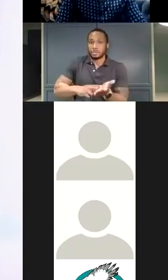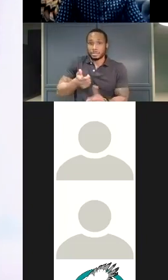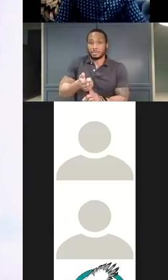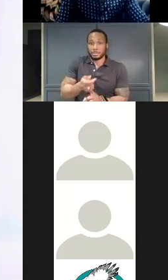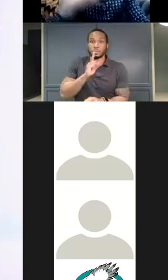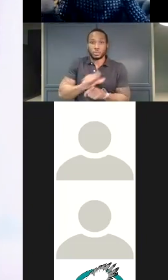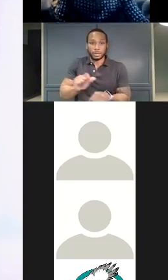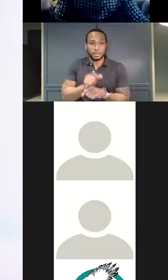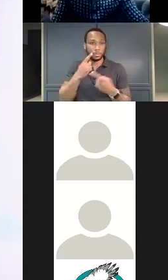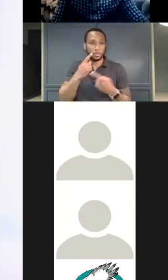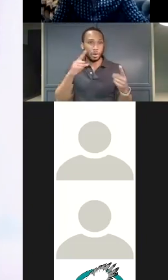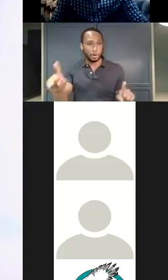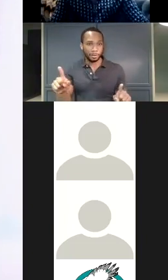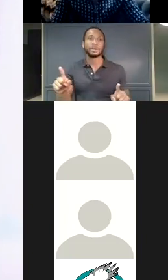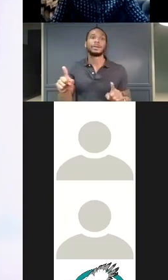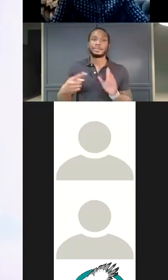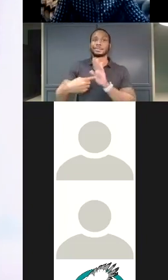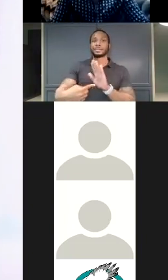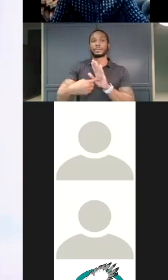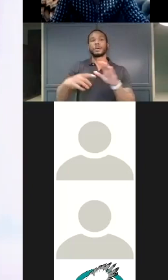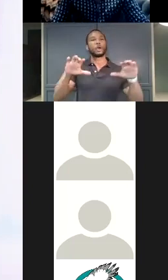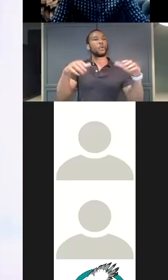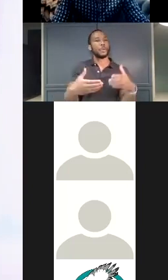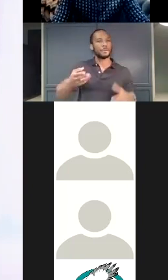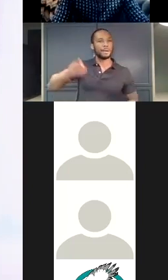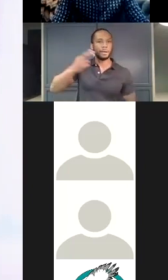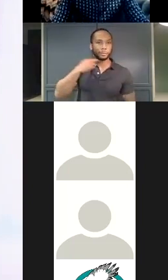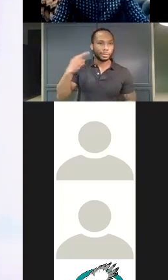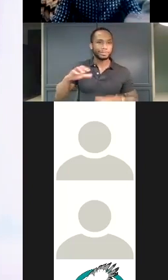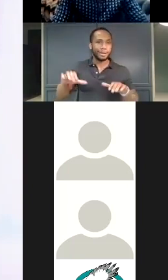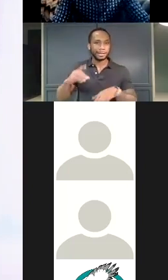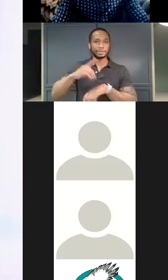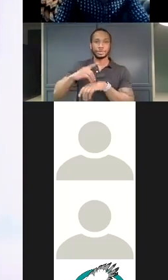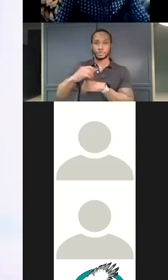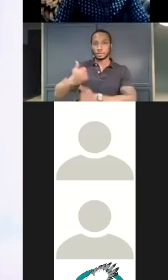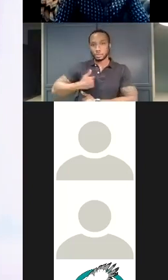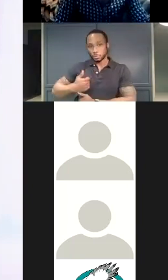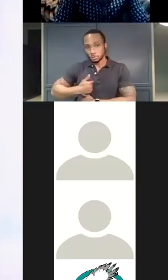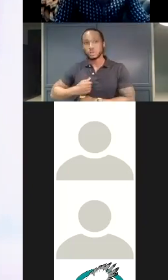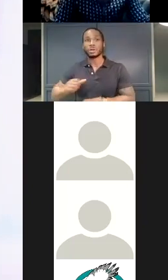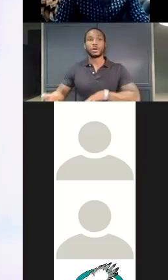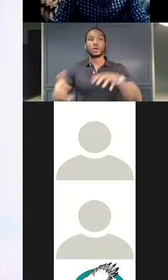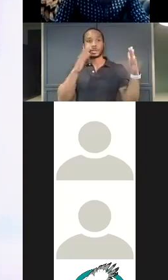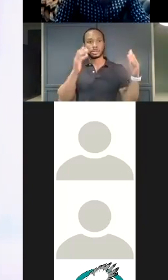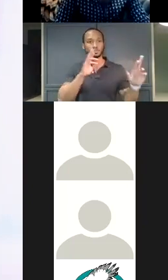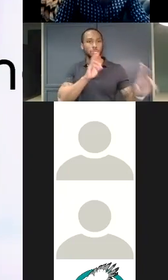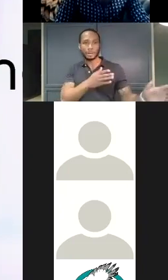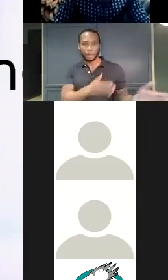of high-risk active duty soldiers, which was just the evidence available. Crisis response planning was more effective than safety